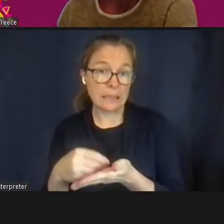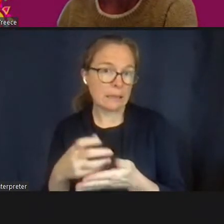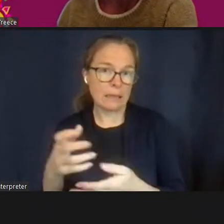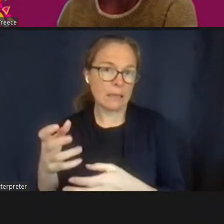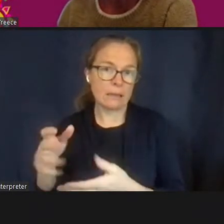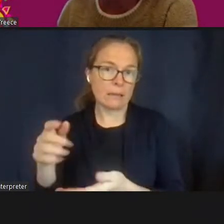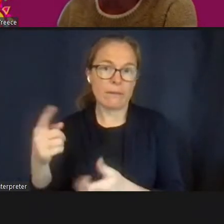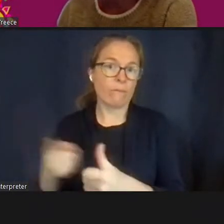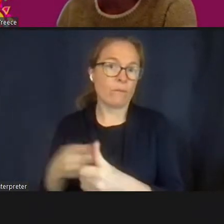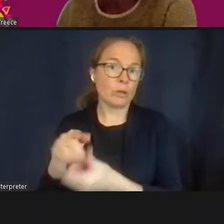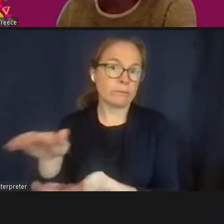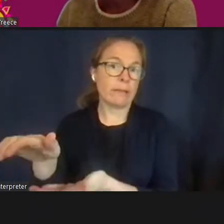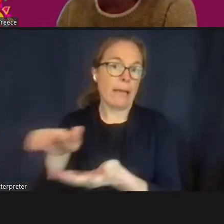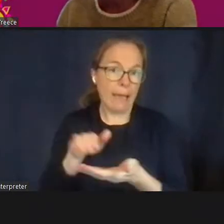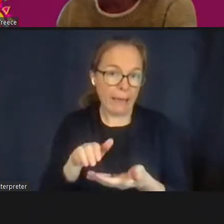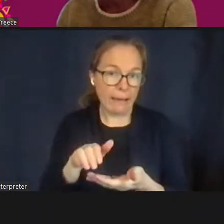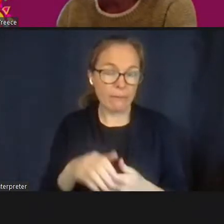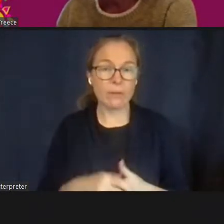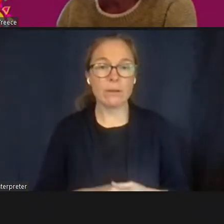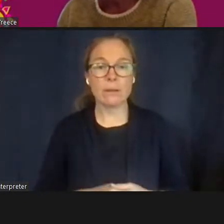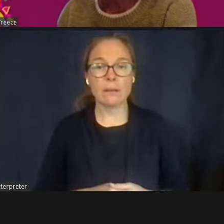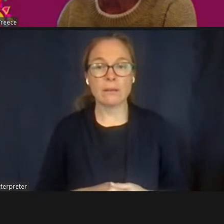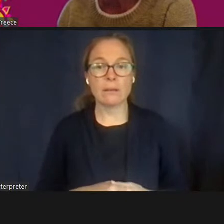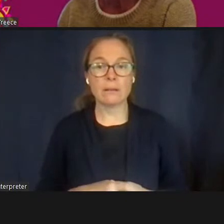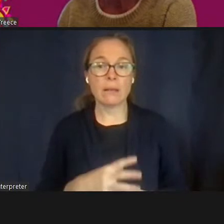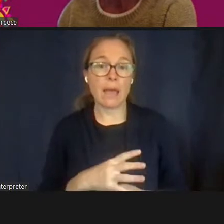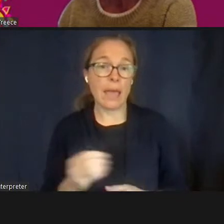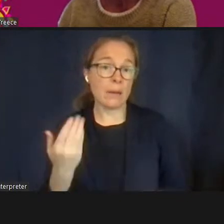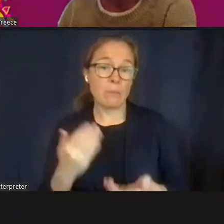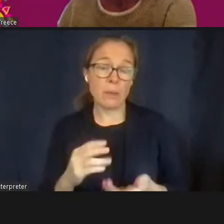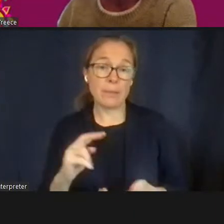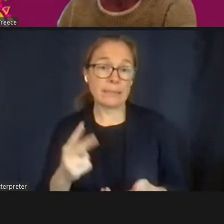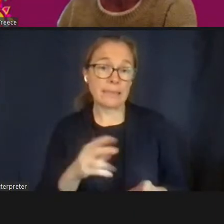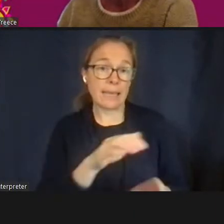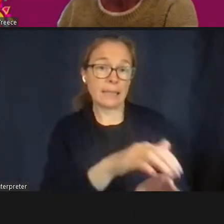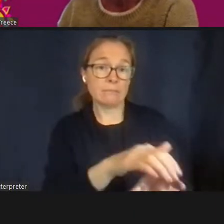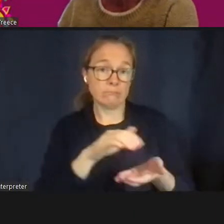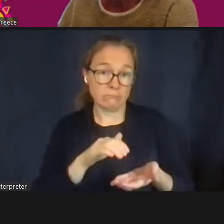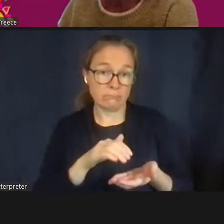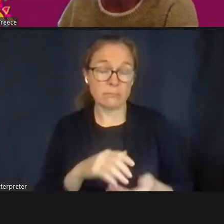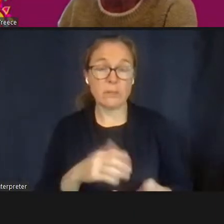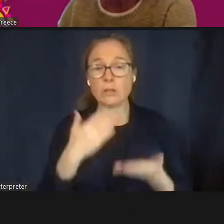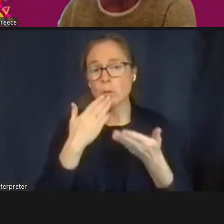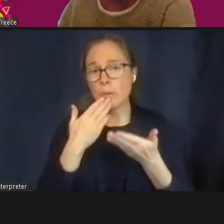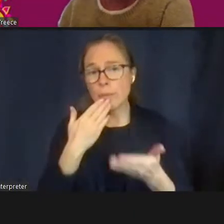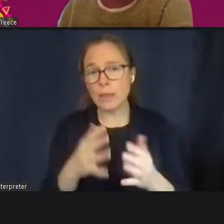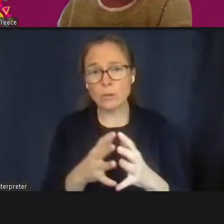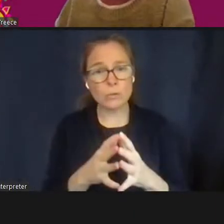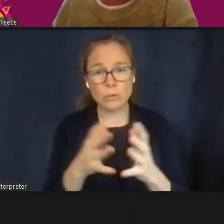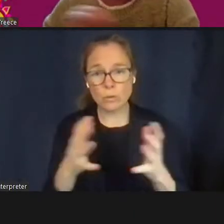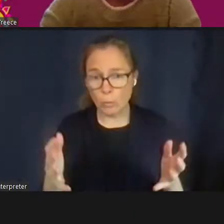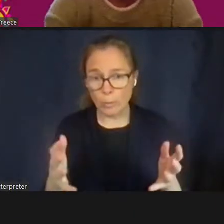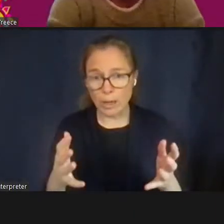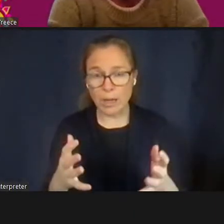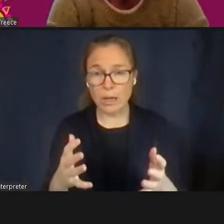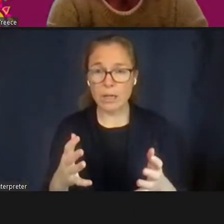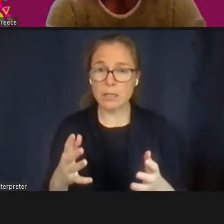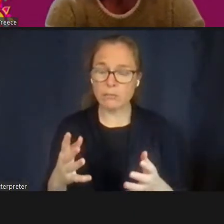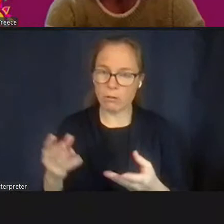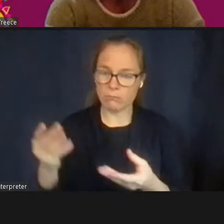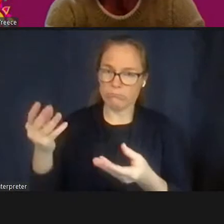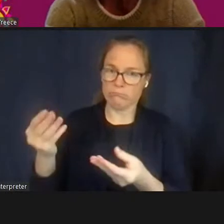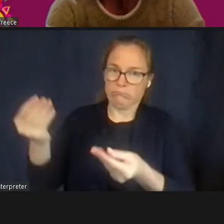first half, as well as with tranche 2. So thank you very much for enlightening